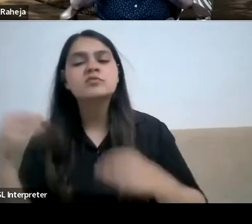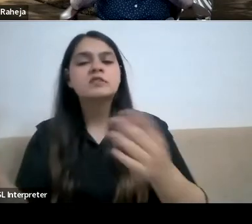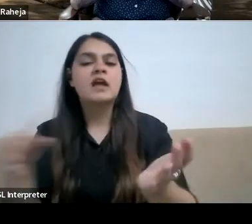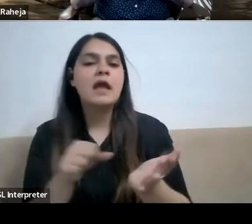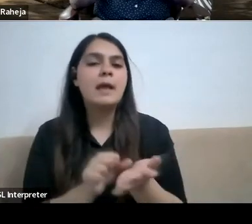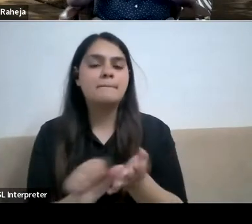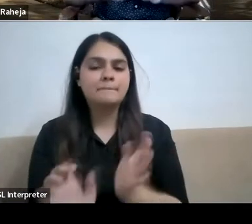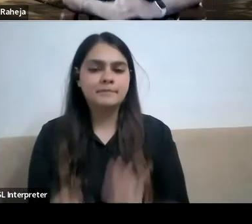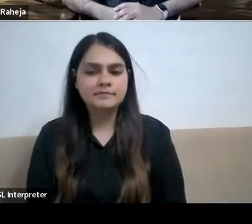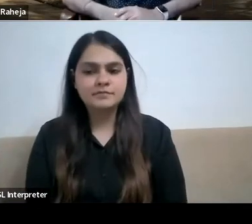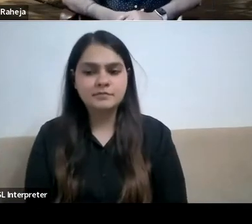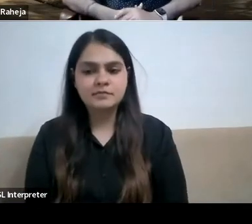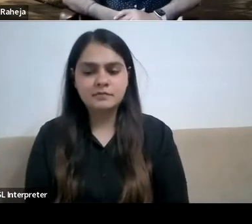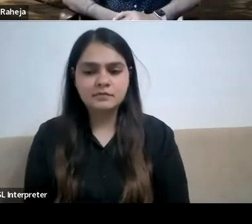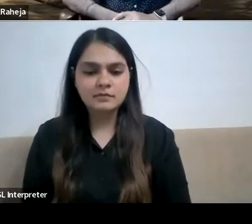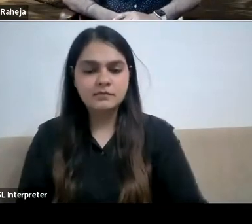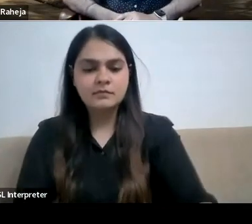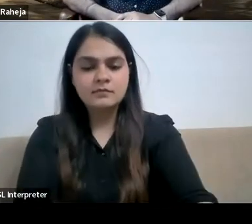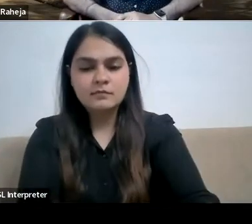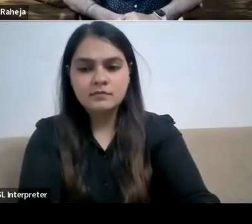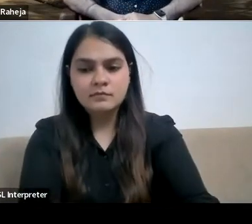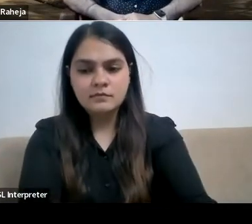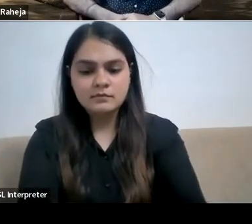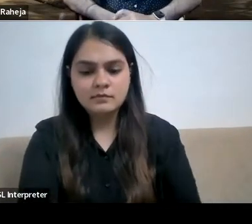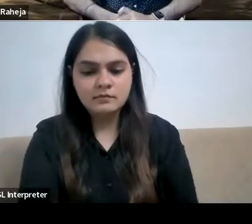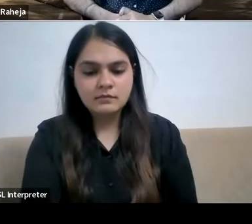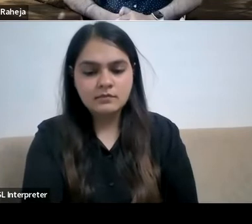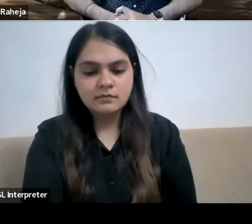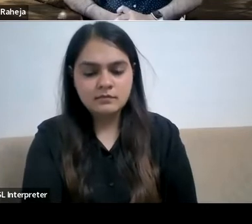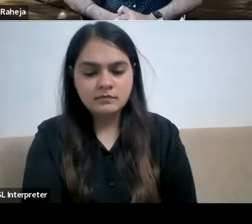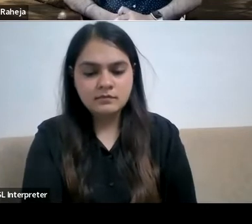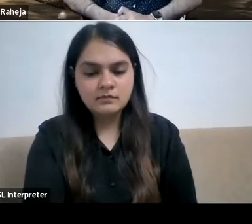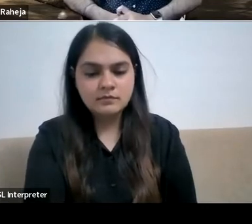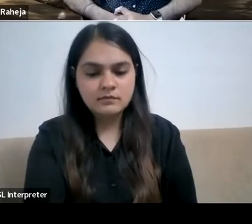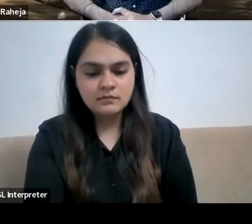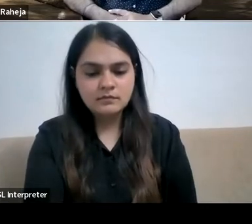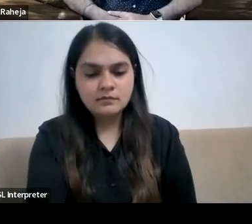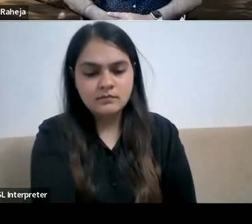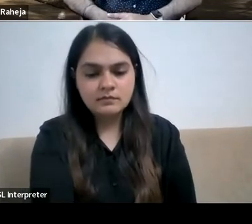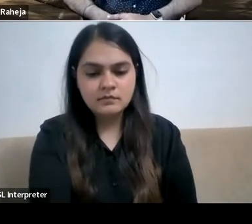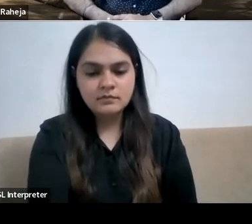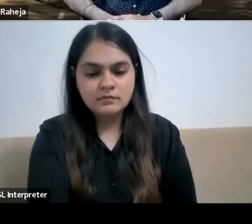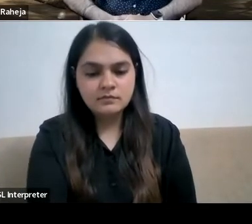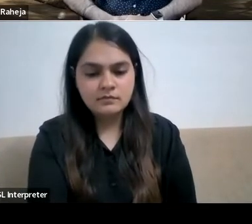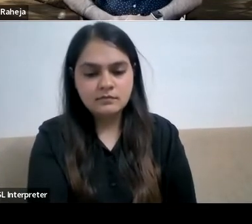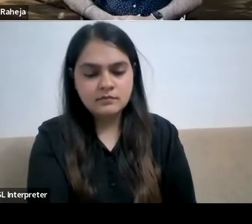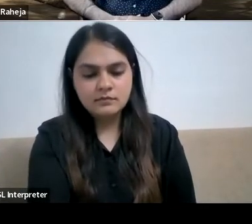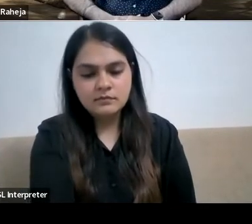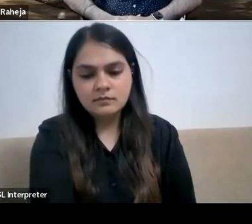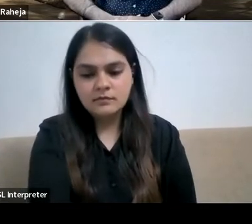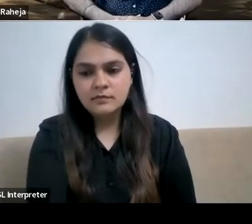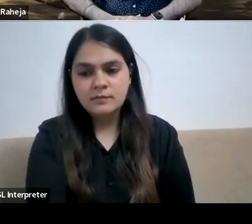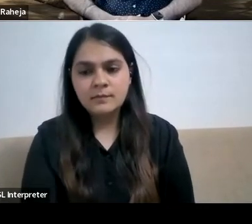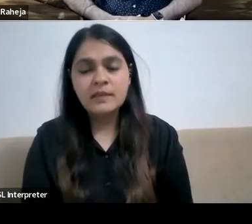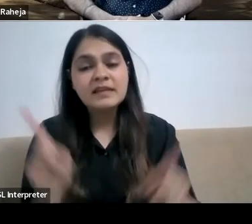be, at the ward committee meeting. What is really being, people sitting in those chairs? Are they really kind